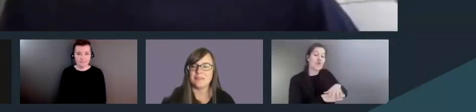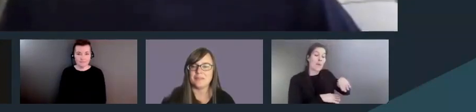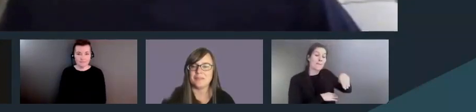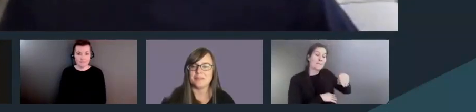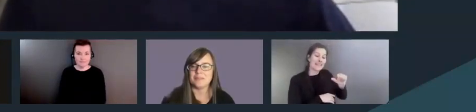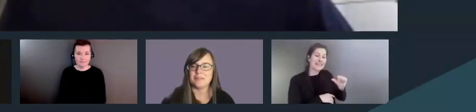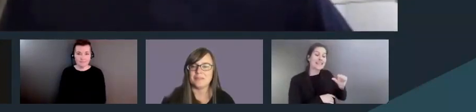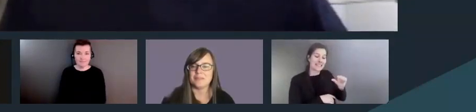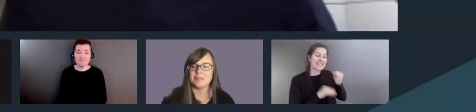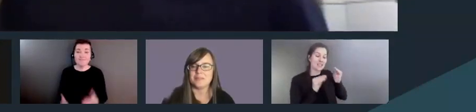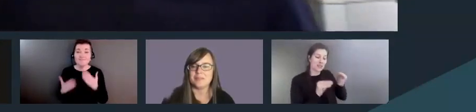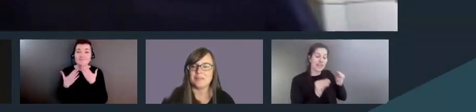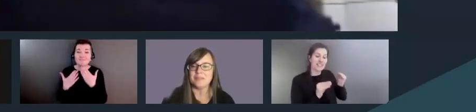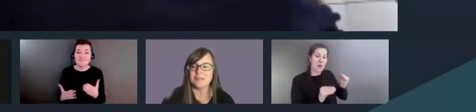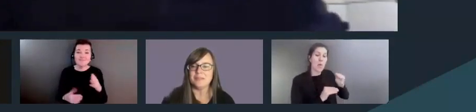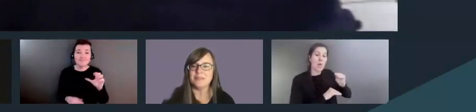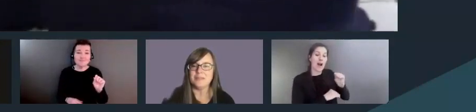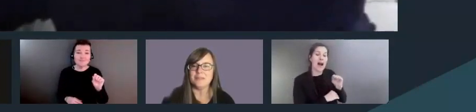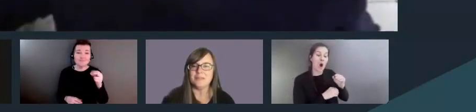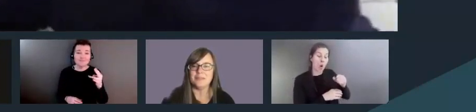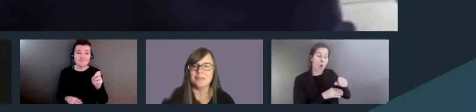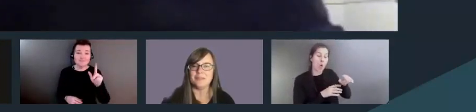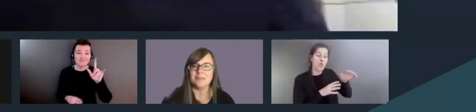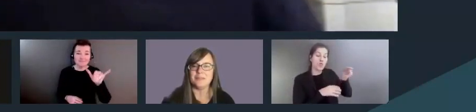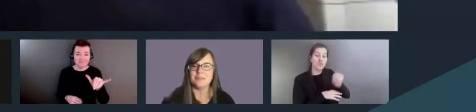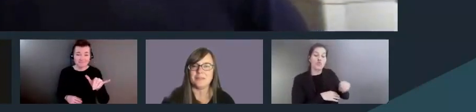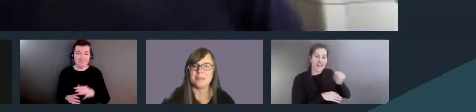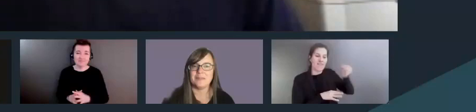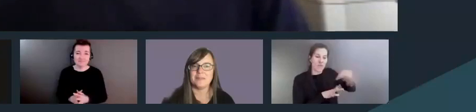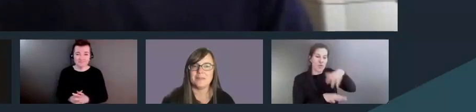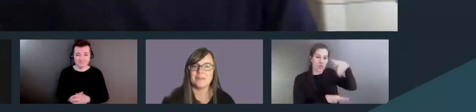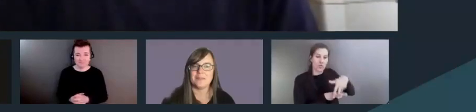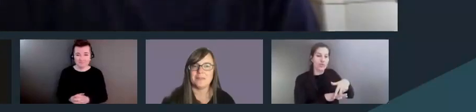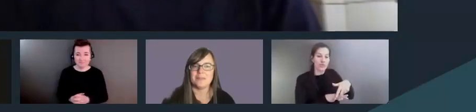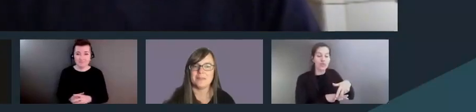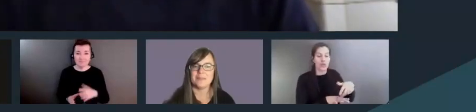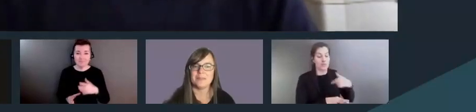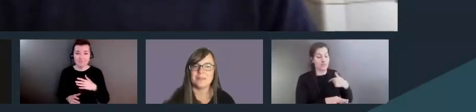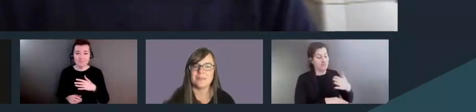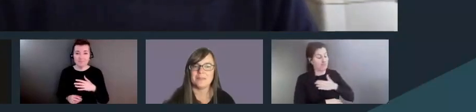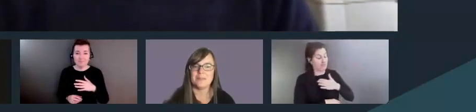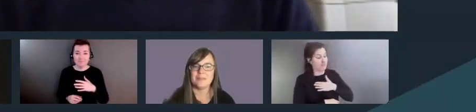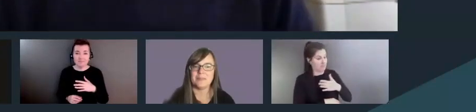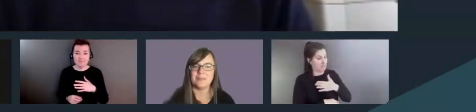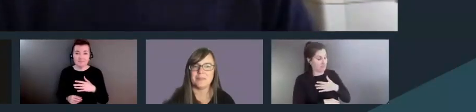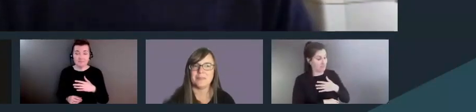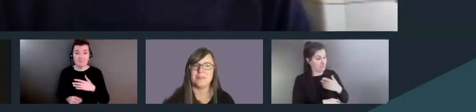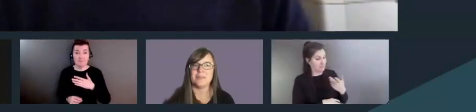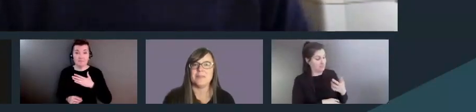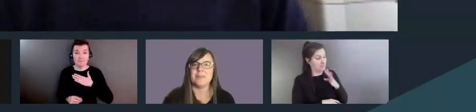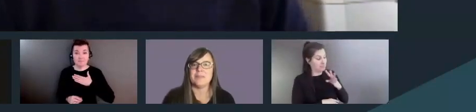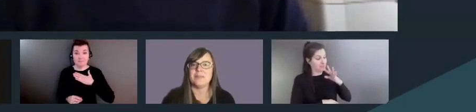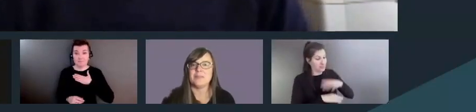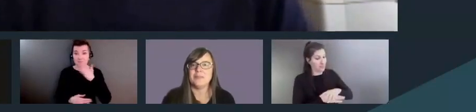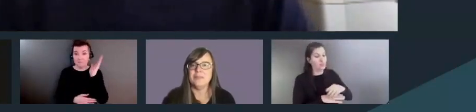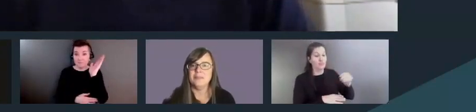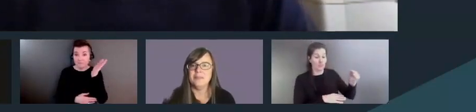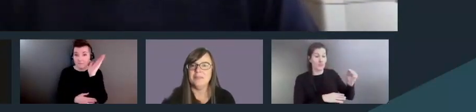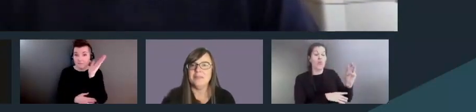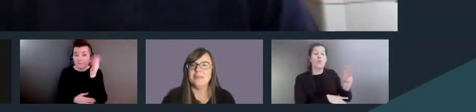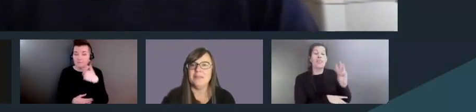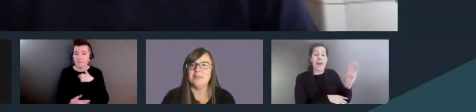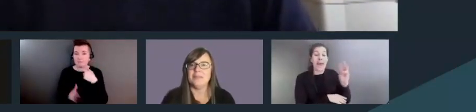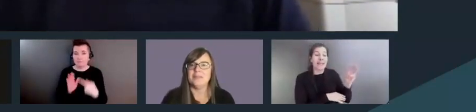Thanks very much, Shelley. Manusakut. My portion of the talk is going to share examples